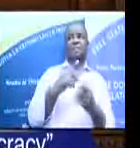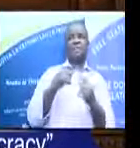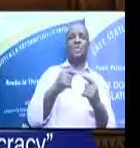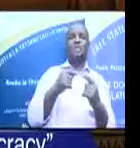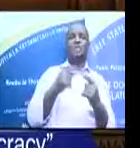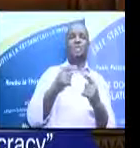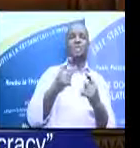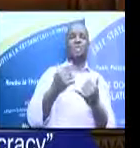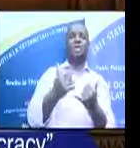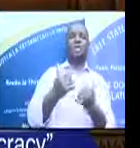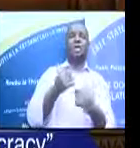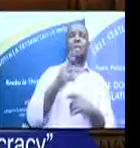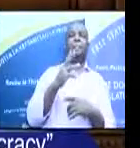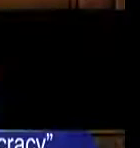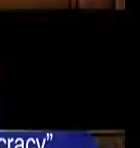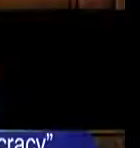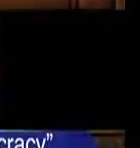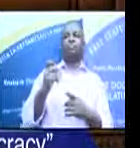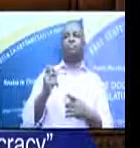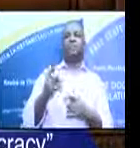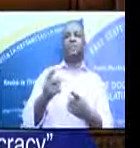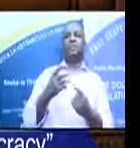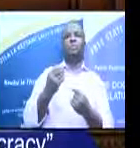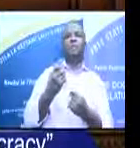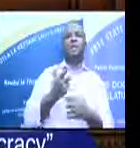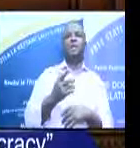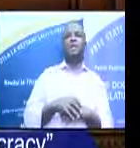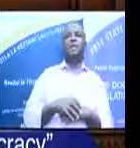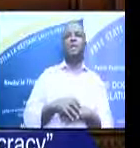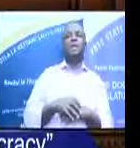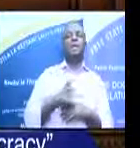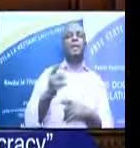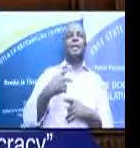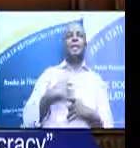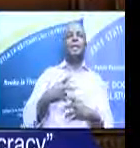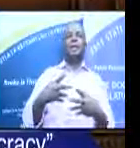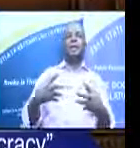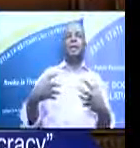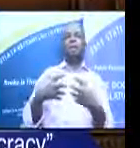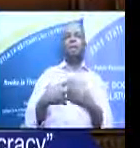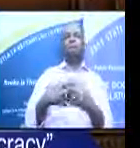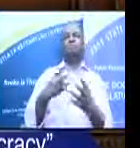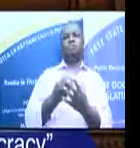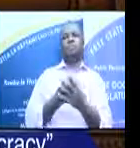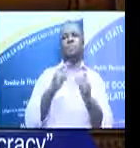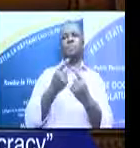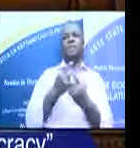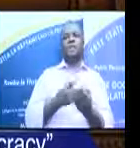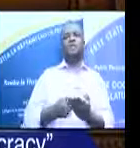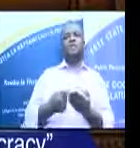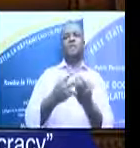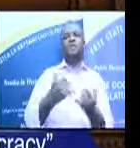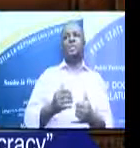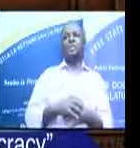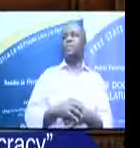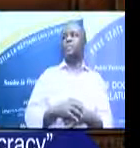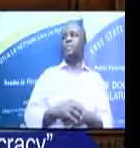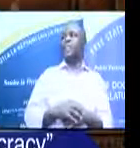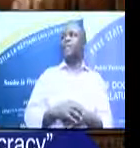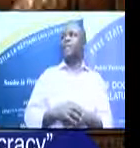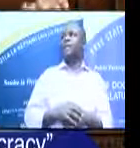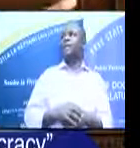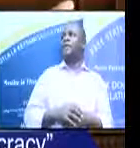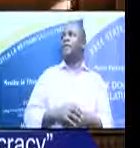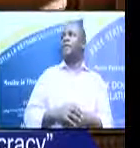House. What Honourable Mego is waffling about has absolutely nothing to do with the debate. Withdraw the